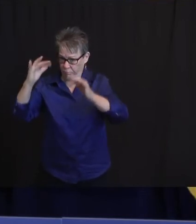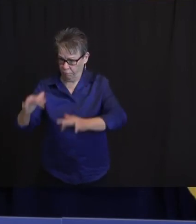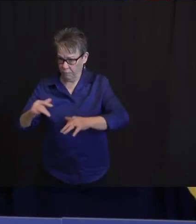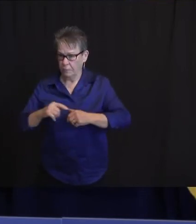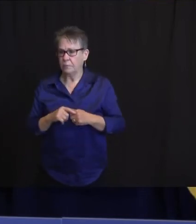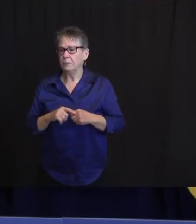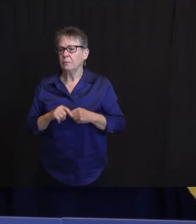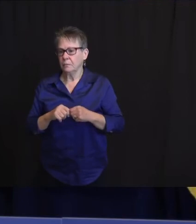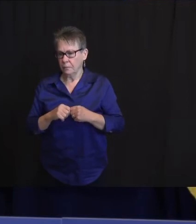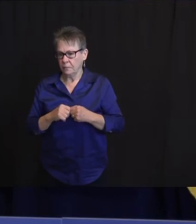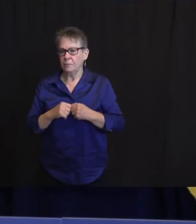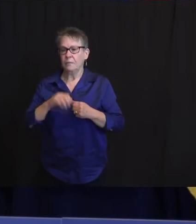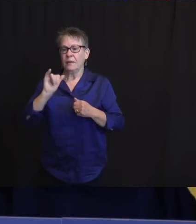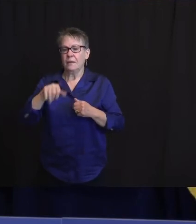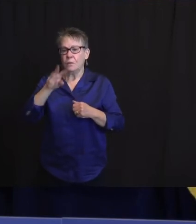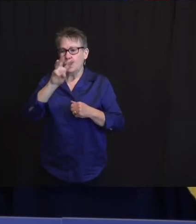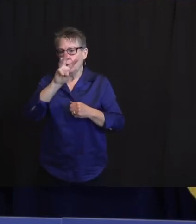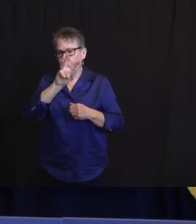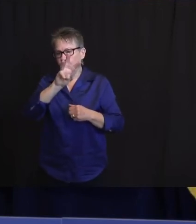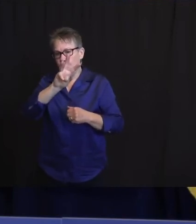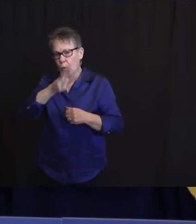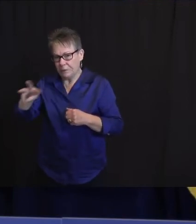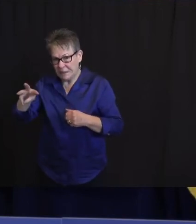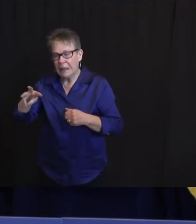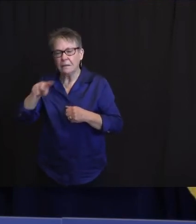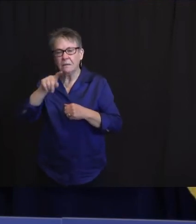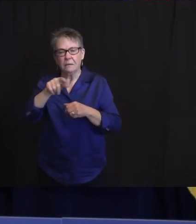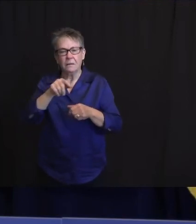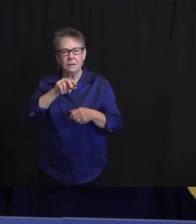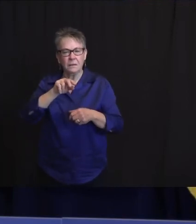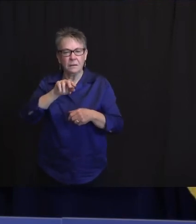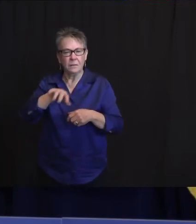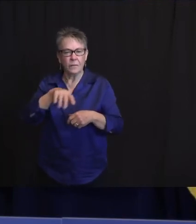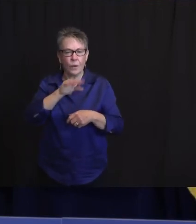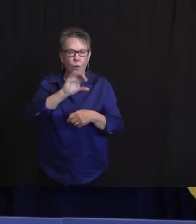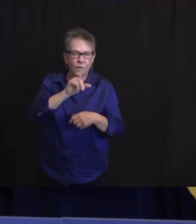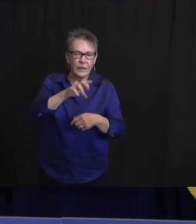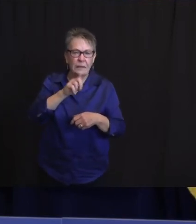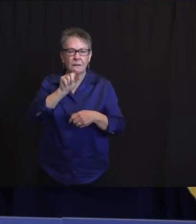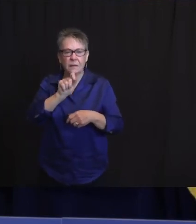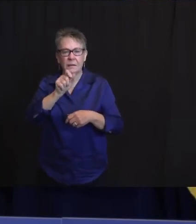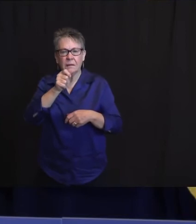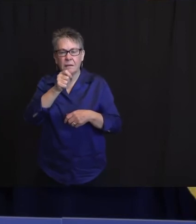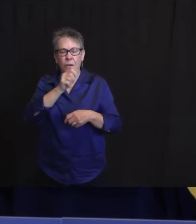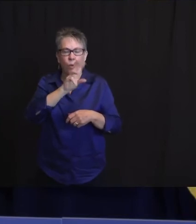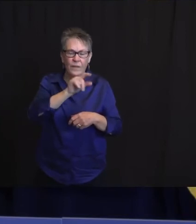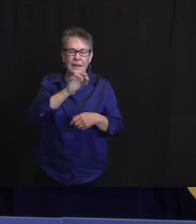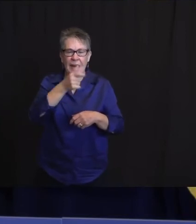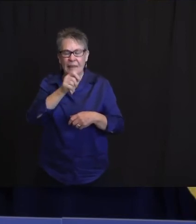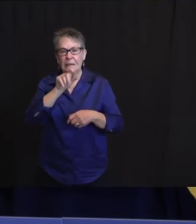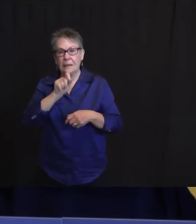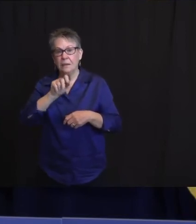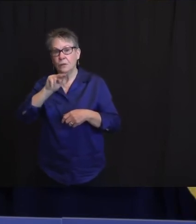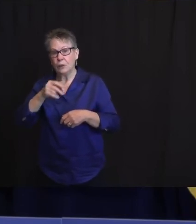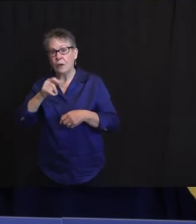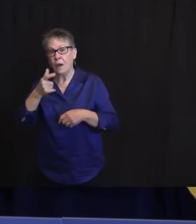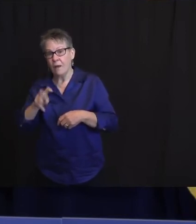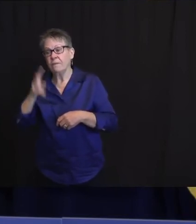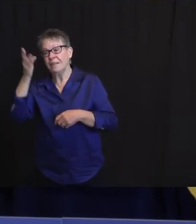covid19.nj.gov/vaccine. The Pharmacy Partnership for Long-Term Care program continues to vaccinate this vulnerable